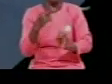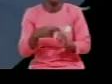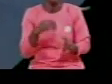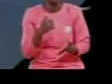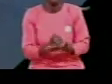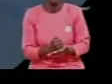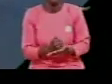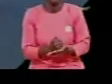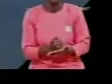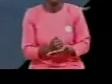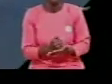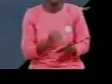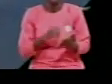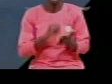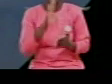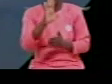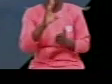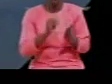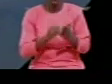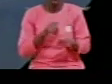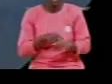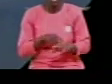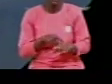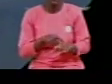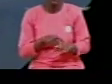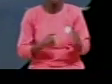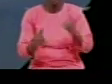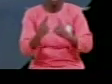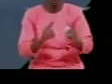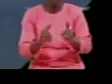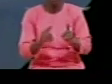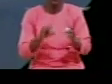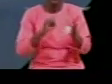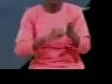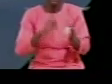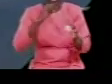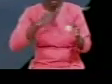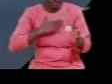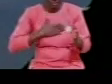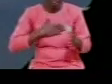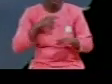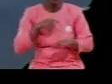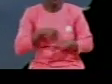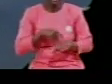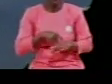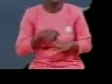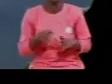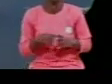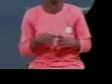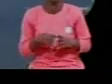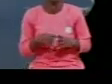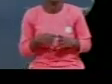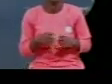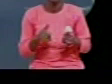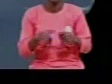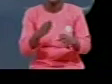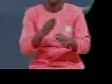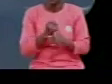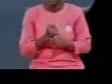It is your turn. Say, it is my turn to receive